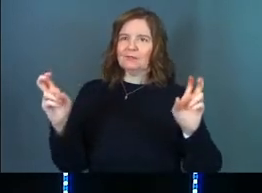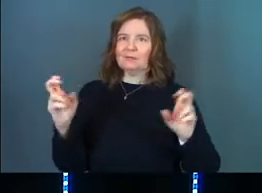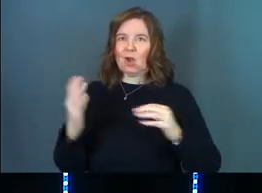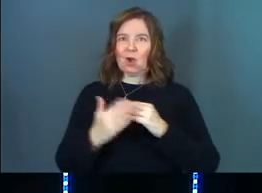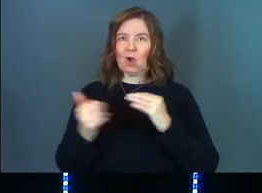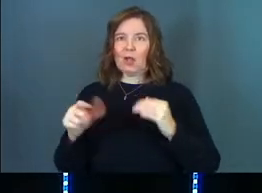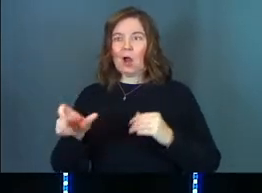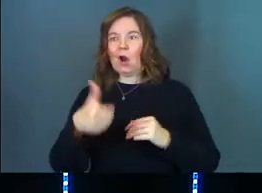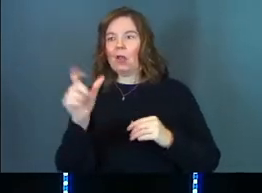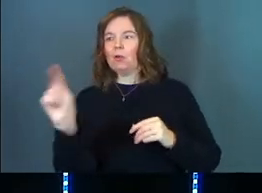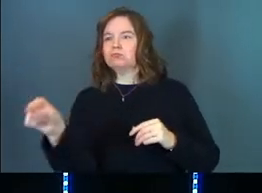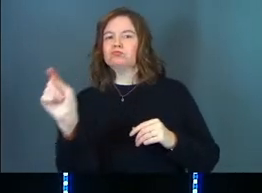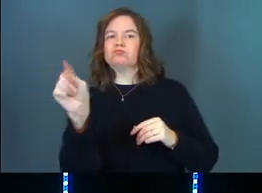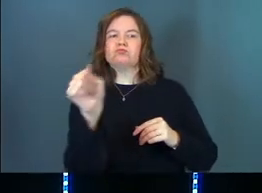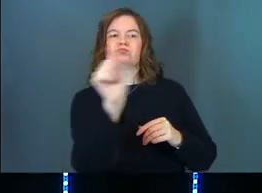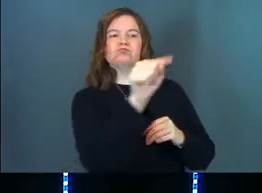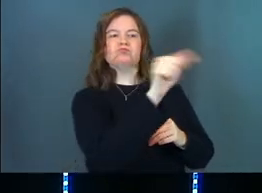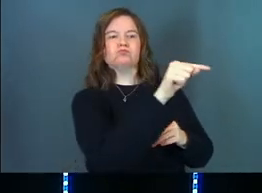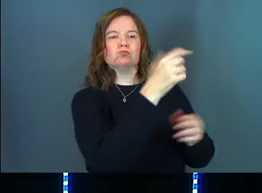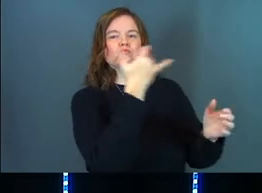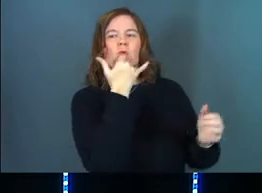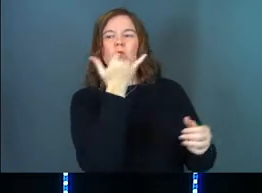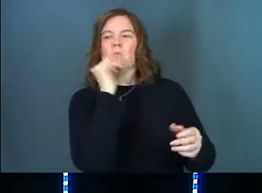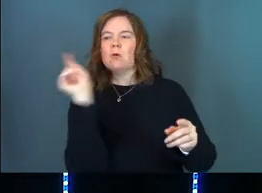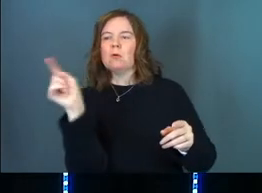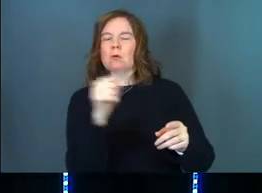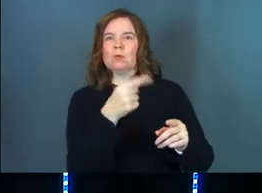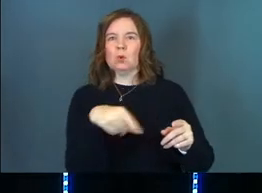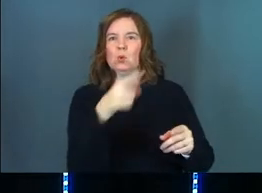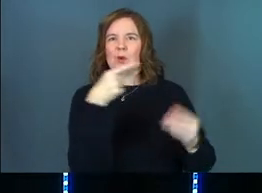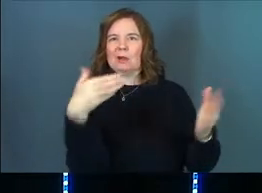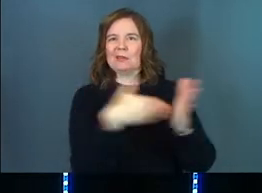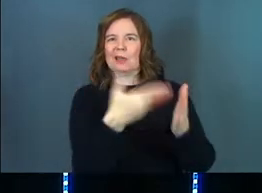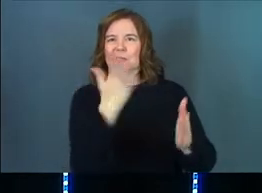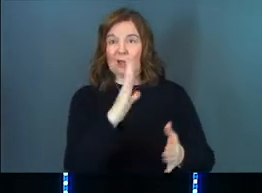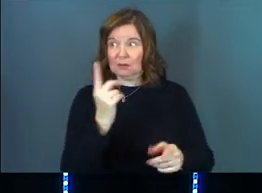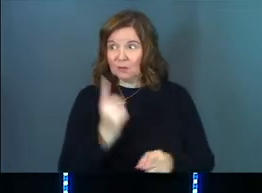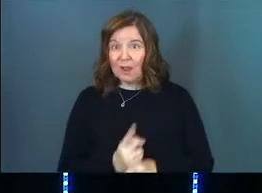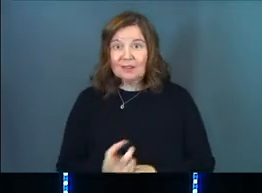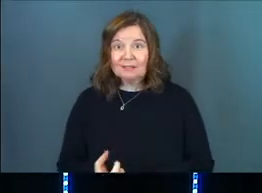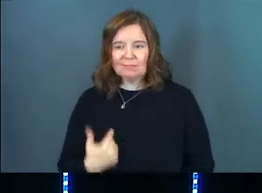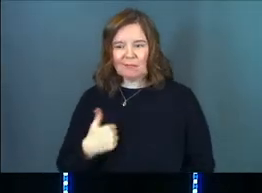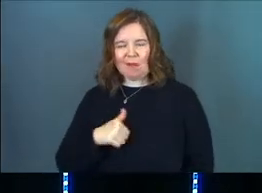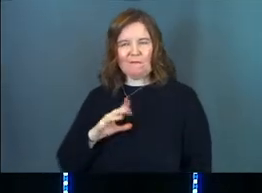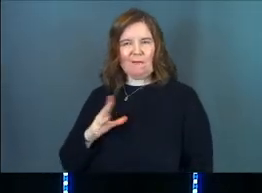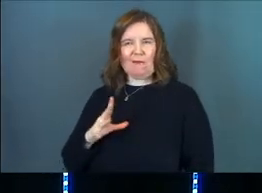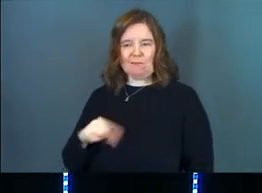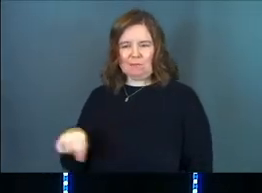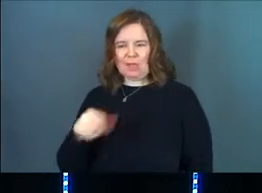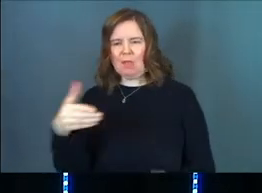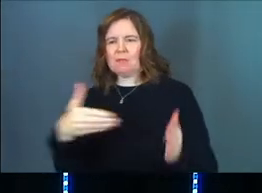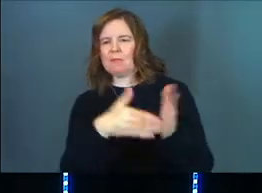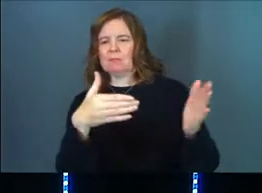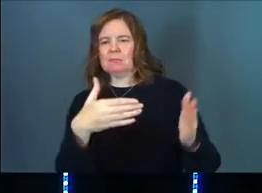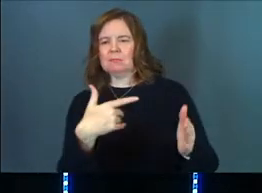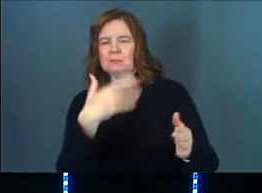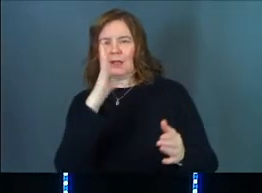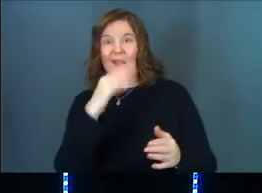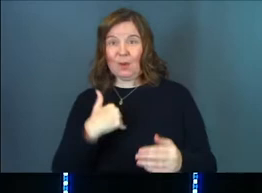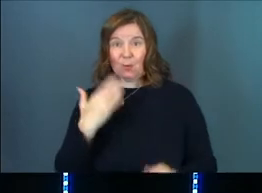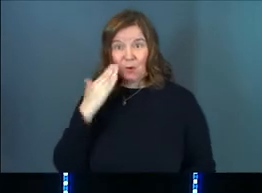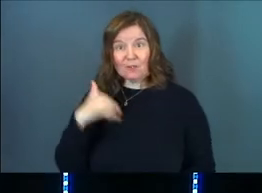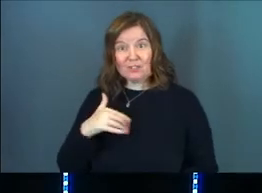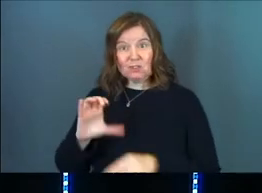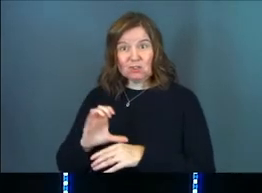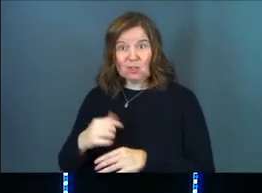of calling out other groups of people in our culture and saying they're the ones against God. Do we not? They're the ones against God. And we're kind of known